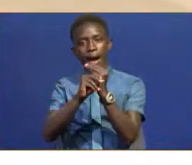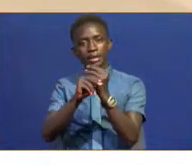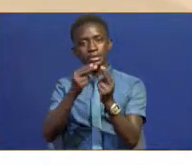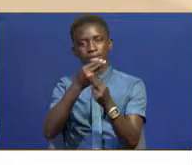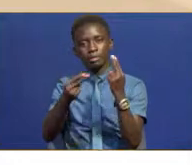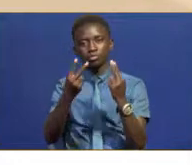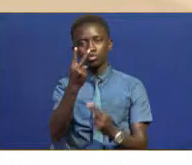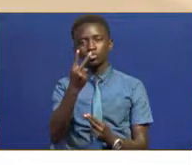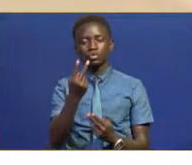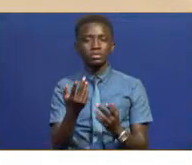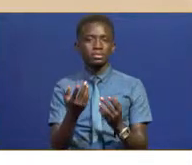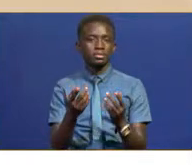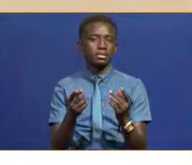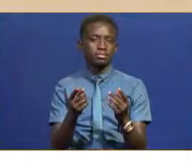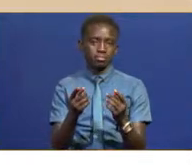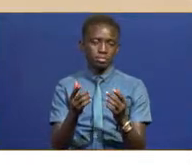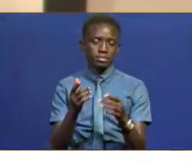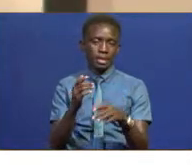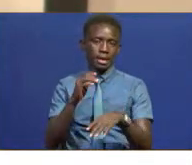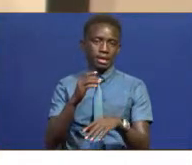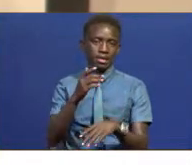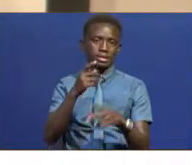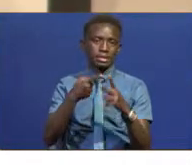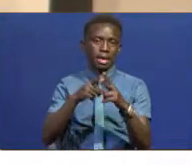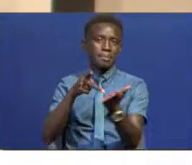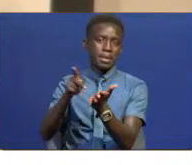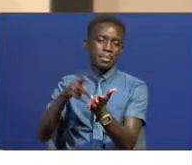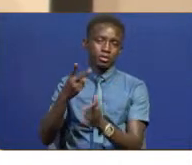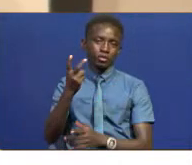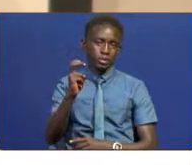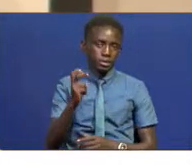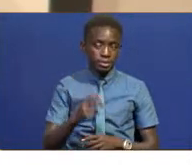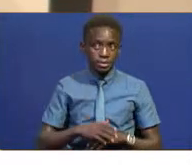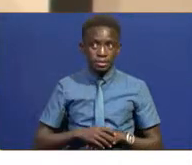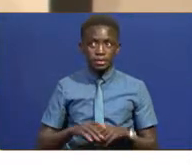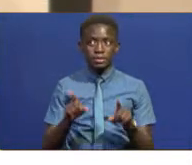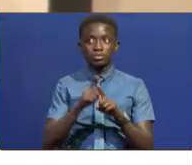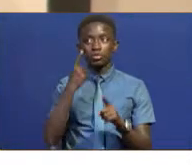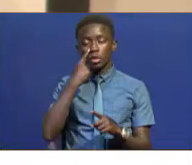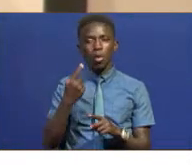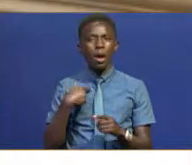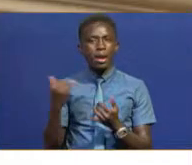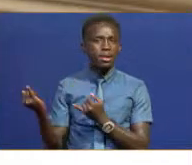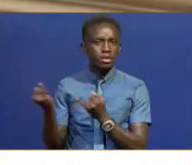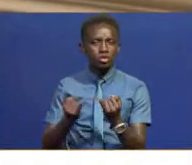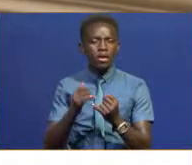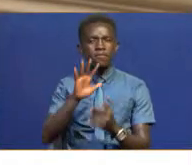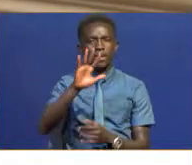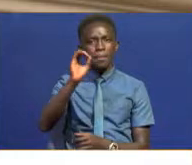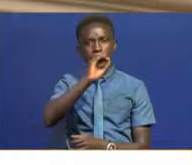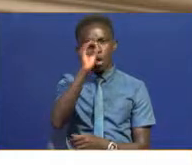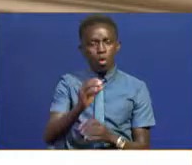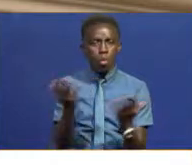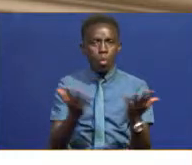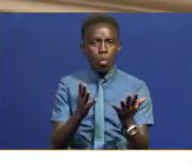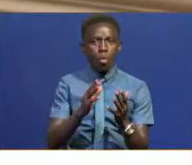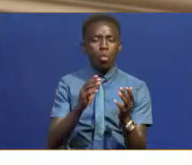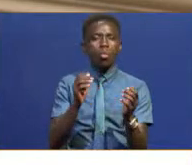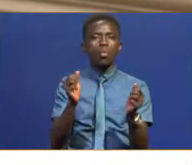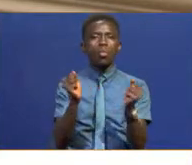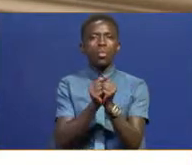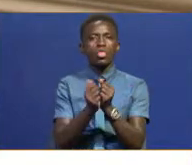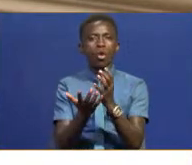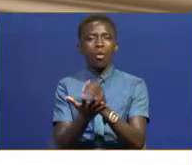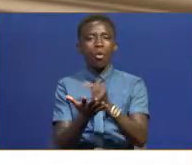tax consultants are also concerned about a proposal to introduce a 5% withholding tax on agricultural produce delivered